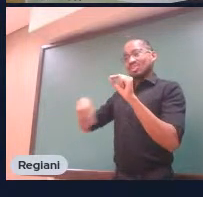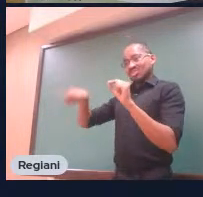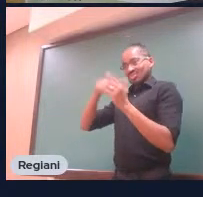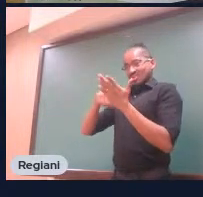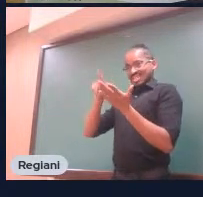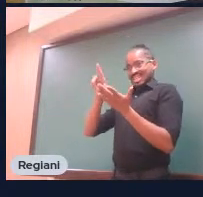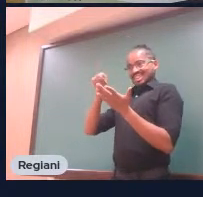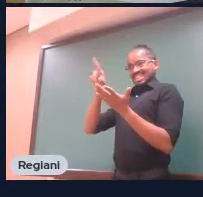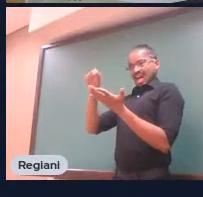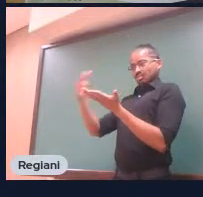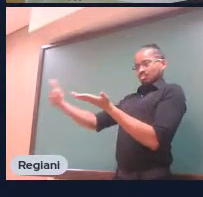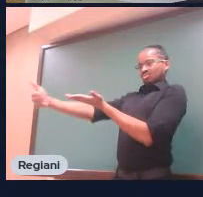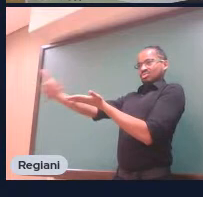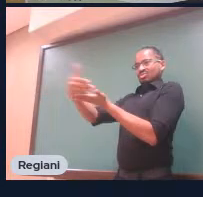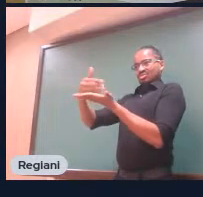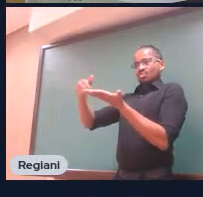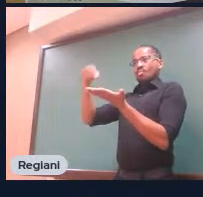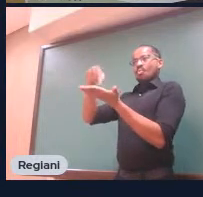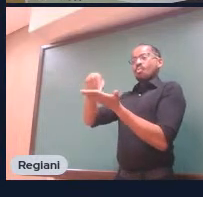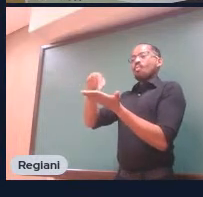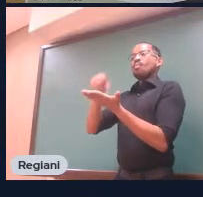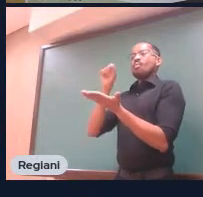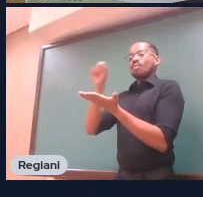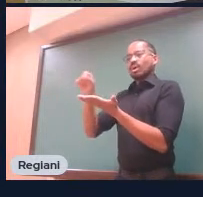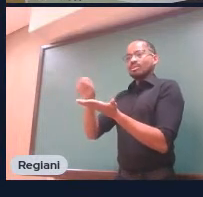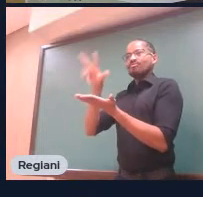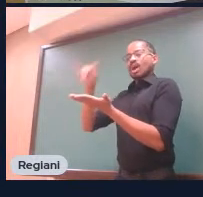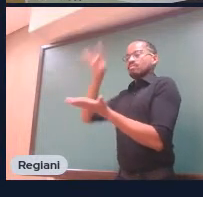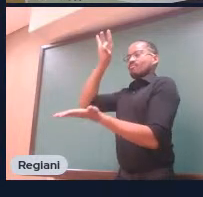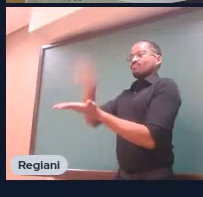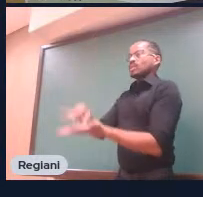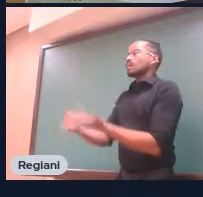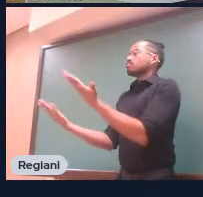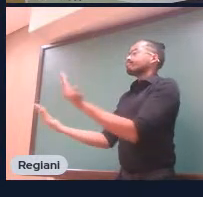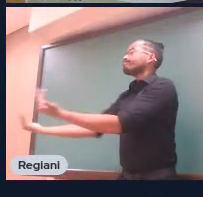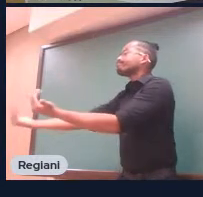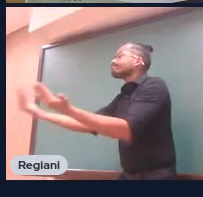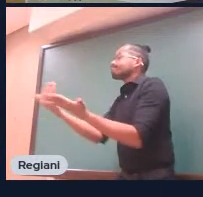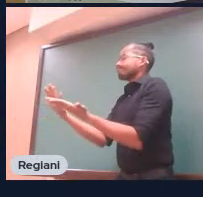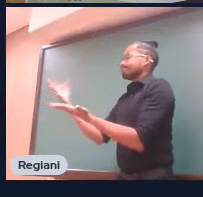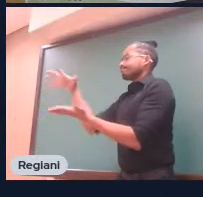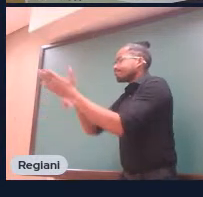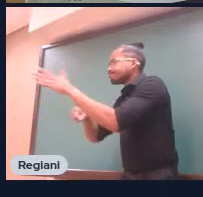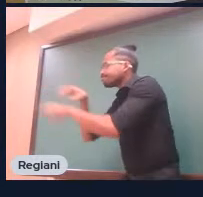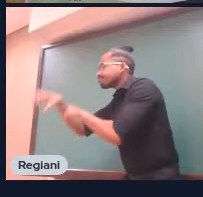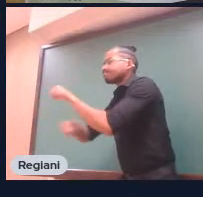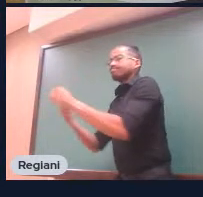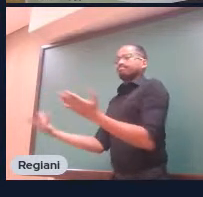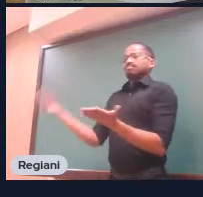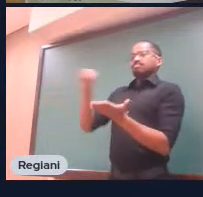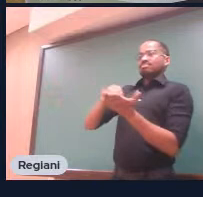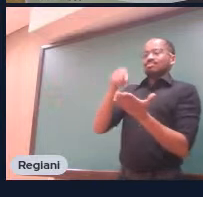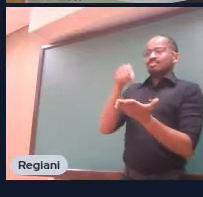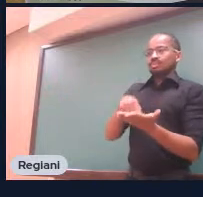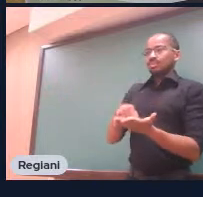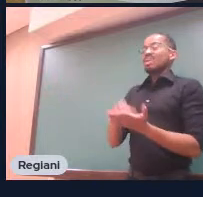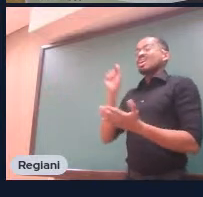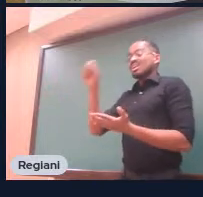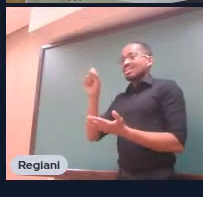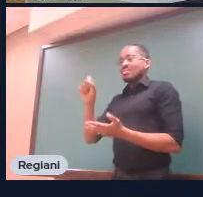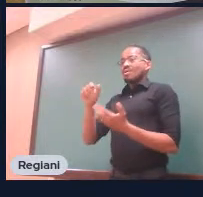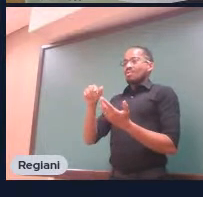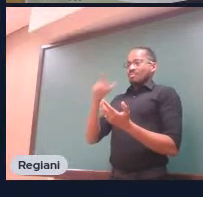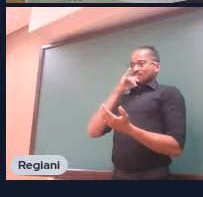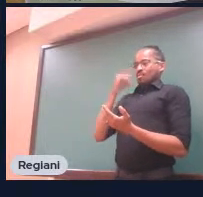I want a pocket dictionary, but only monolingual. I want an unabridged one, bilingual. You just press buttons and it all comes